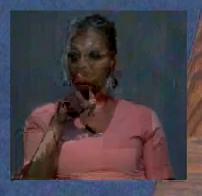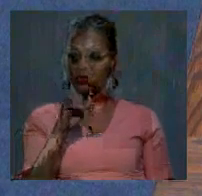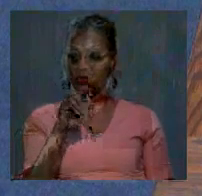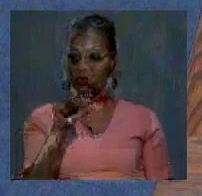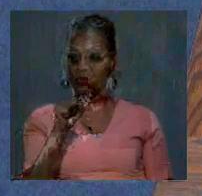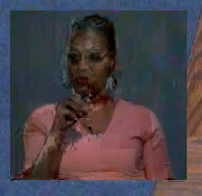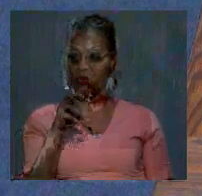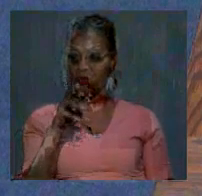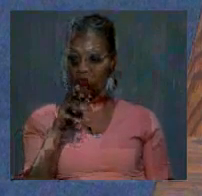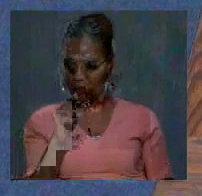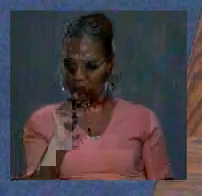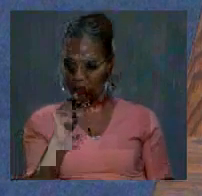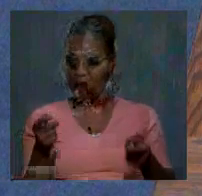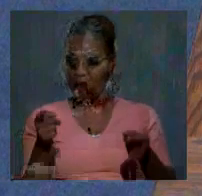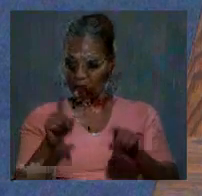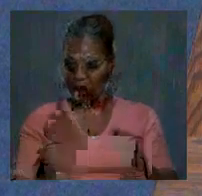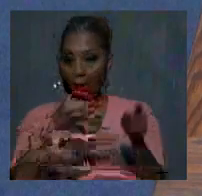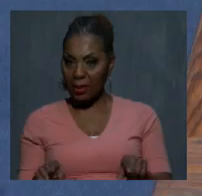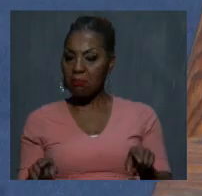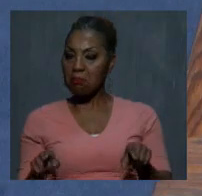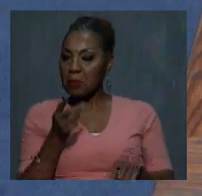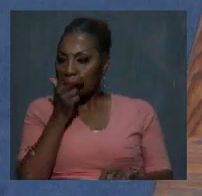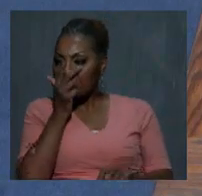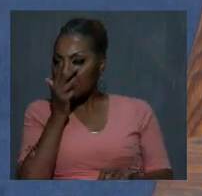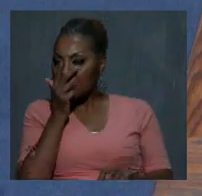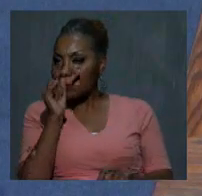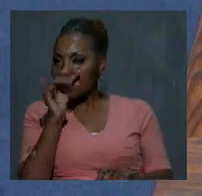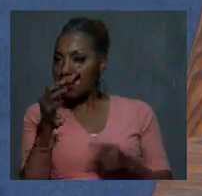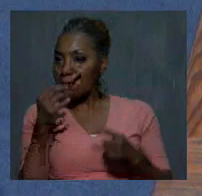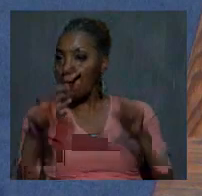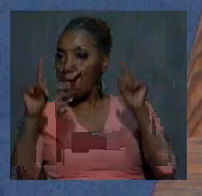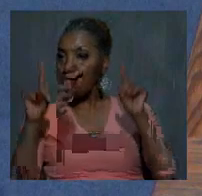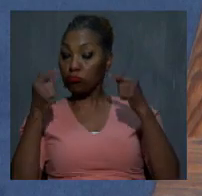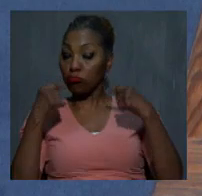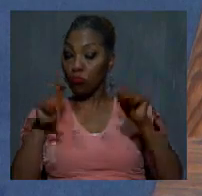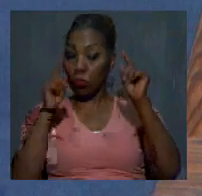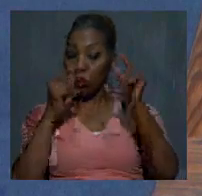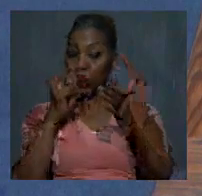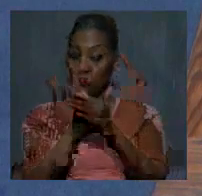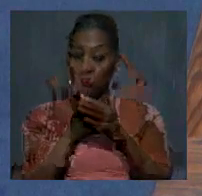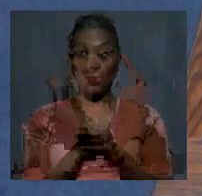last year as to see how well it worked very well.